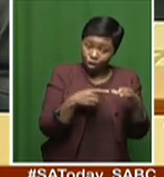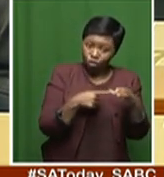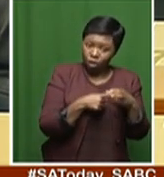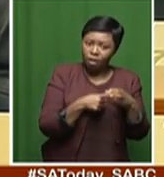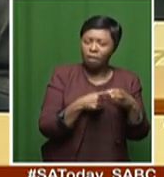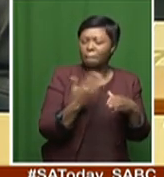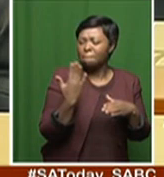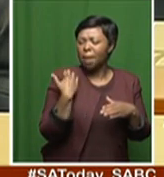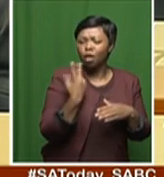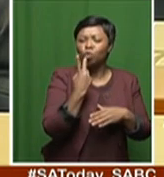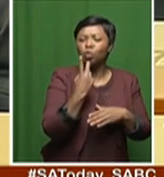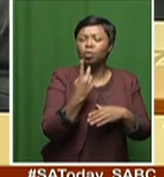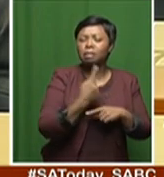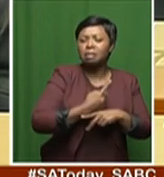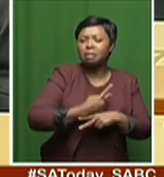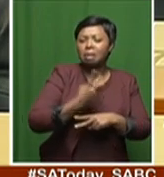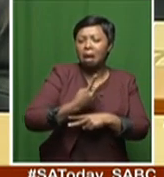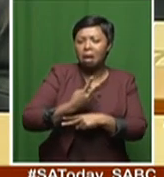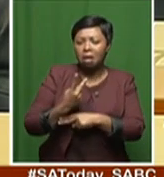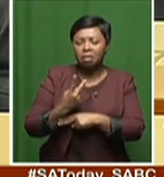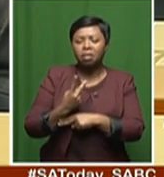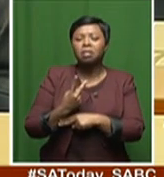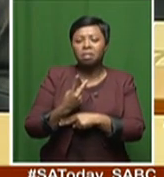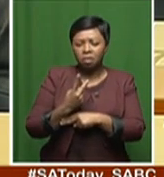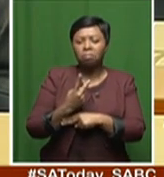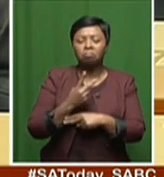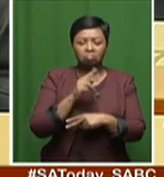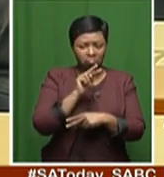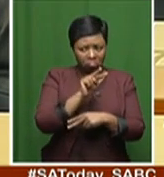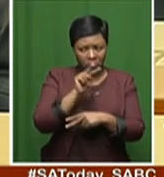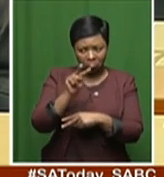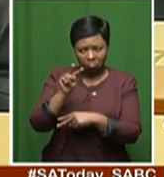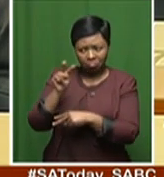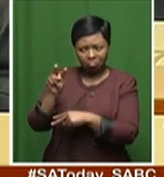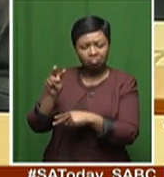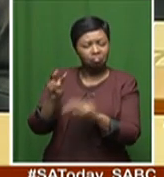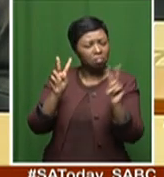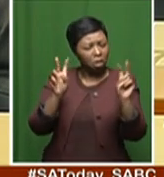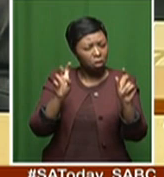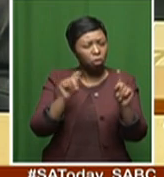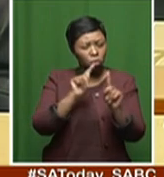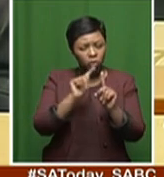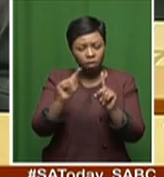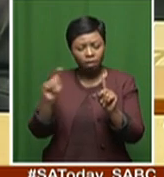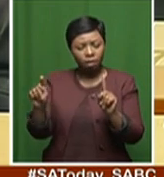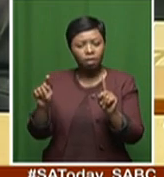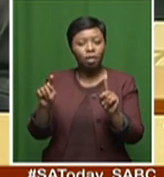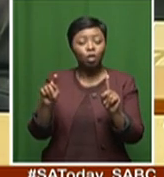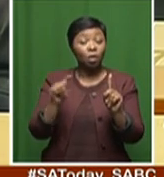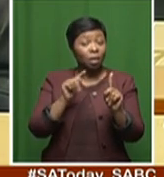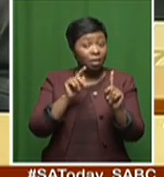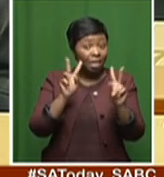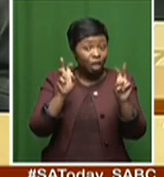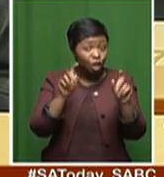have traversed what I see as a number of matters. These are matters that have been of public interest and